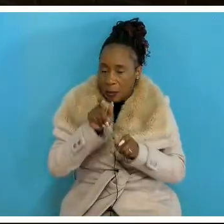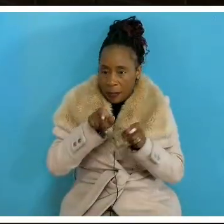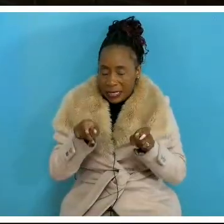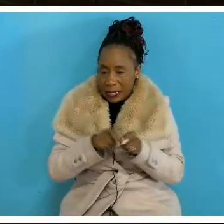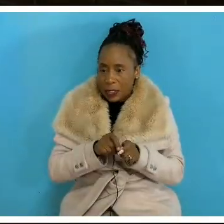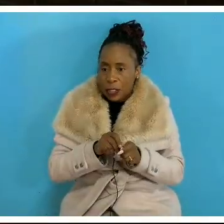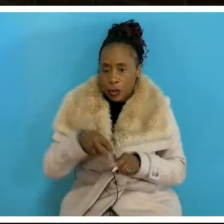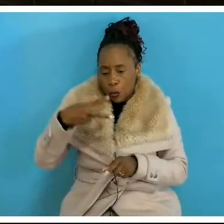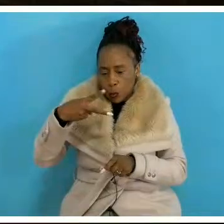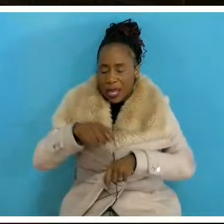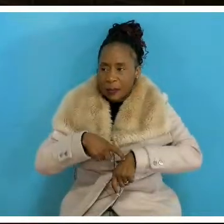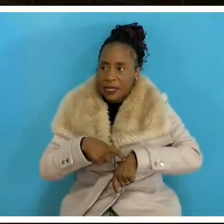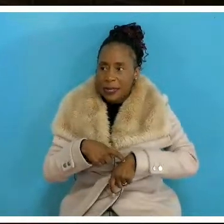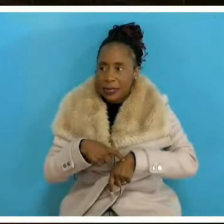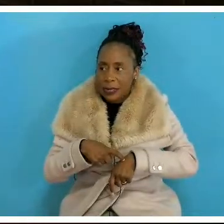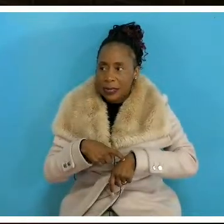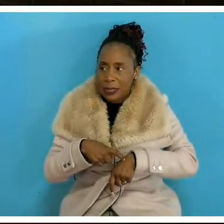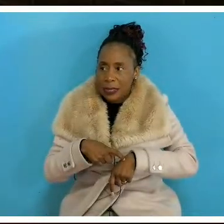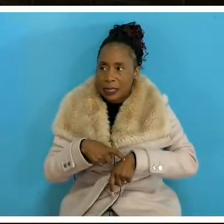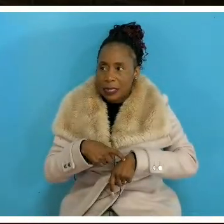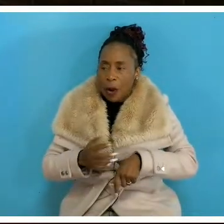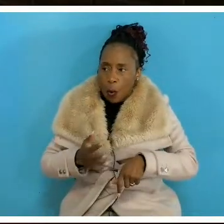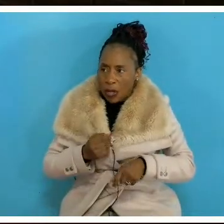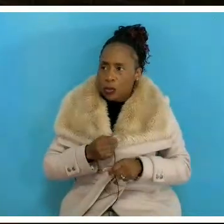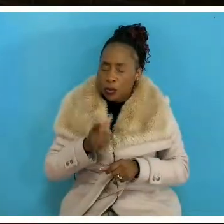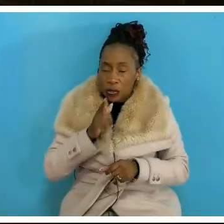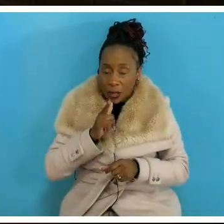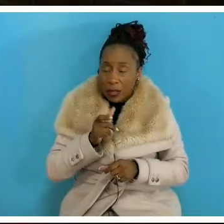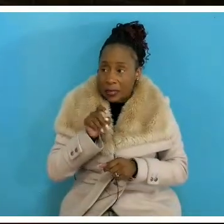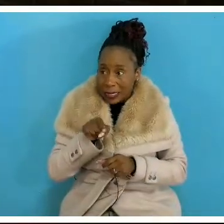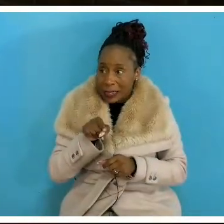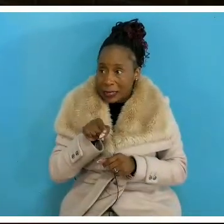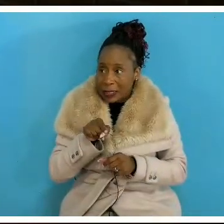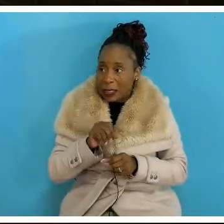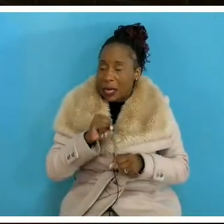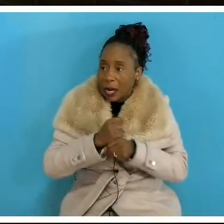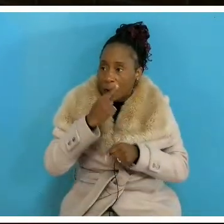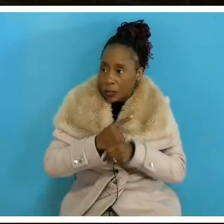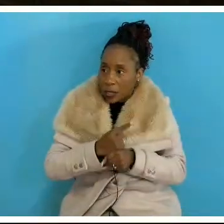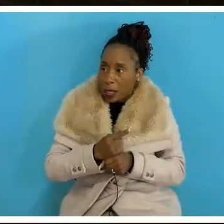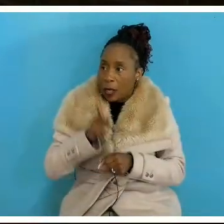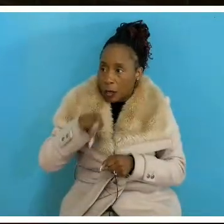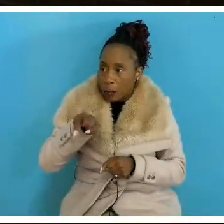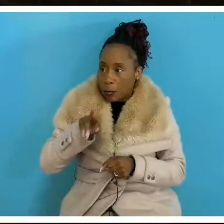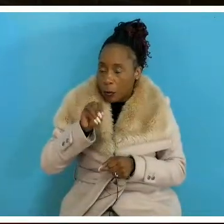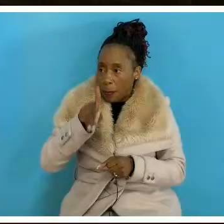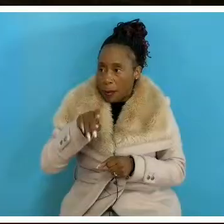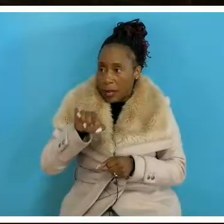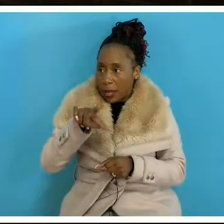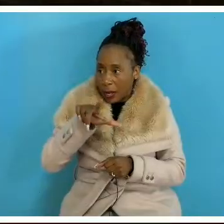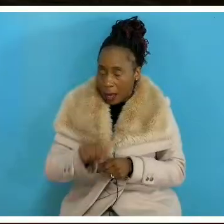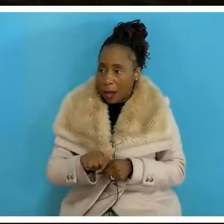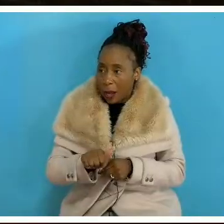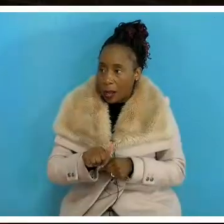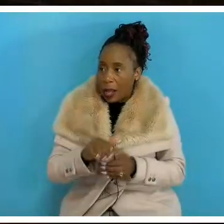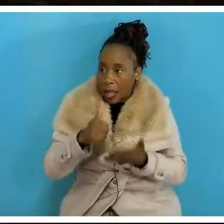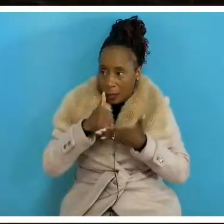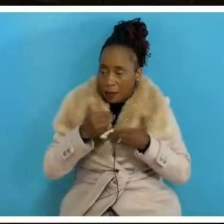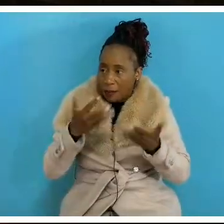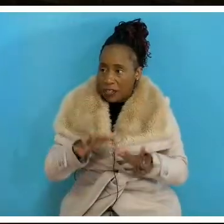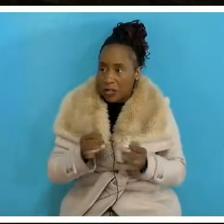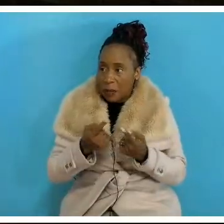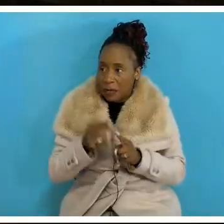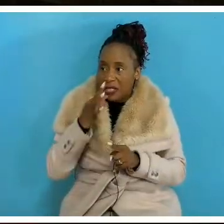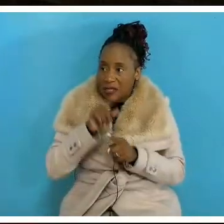twice. I just wanted to mention that Gauteng Propeller has already helped me and they say they